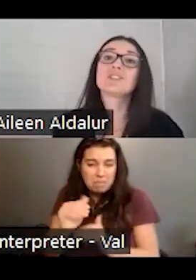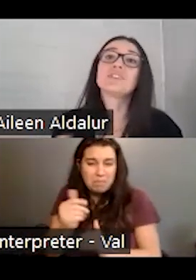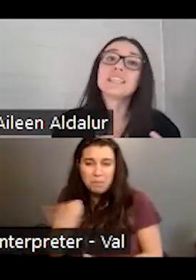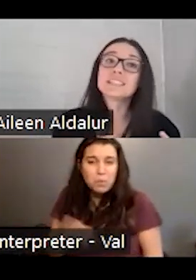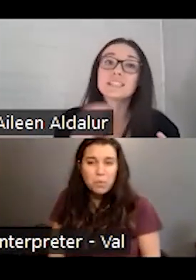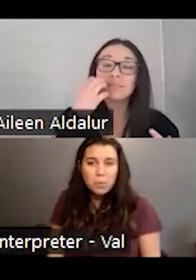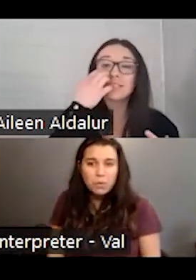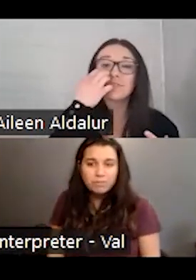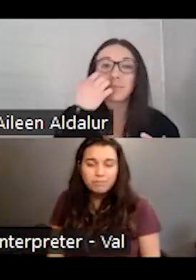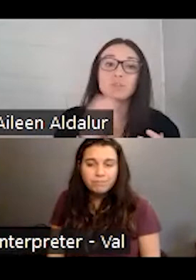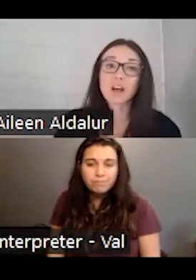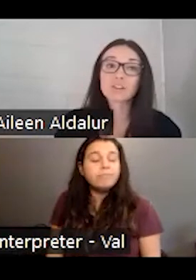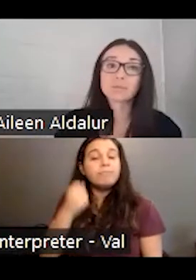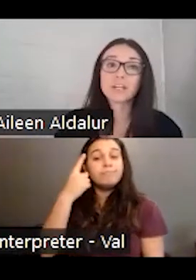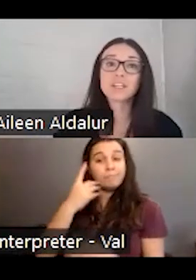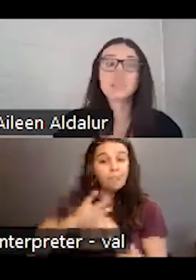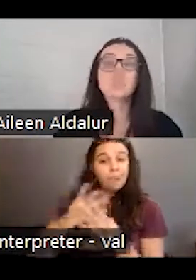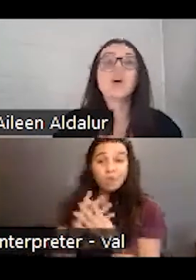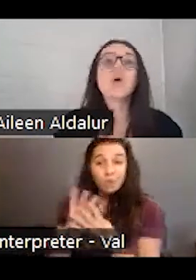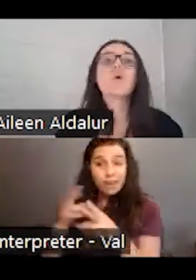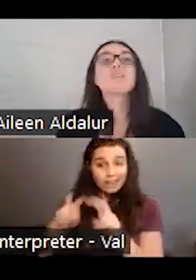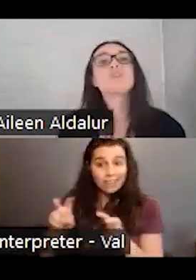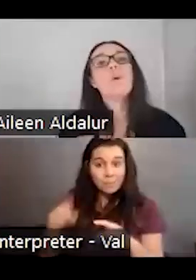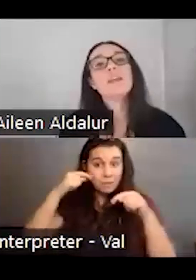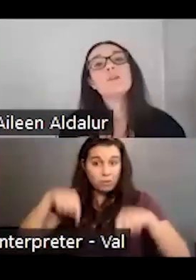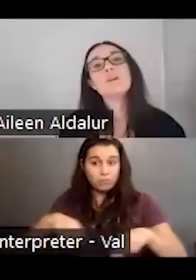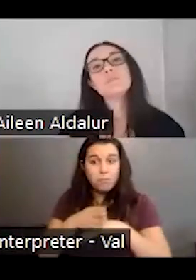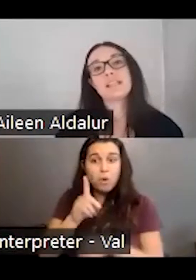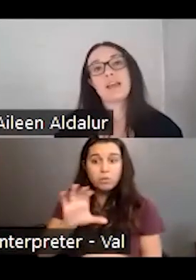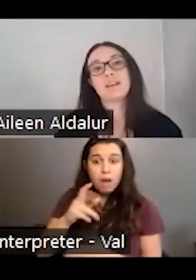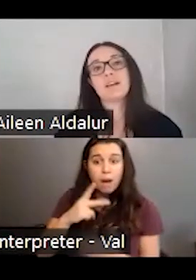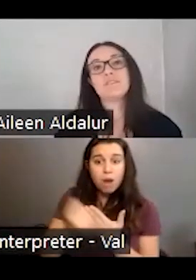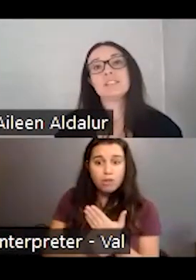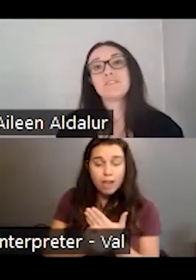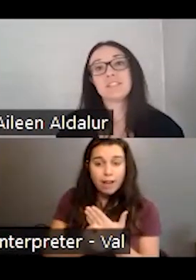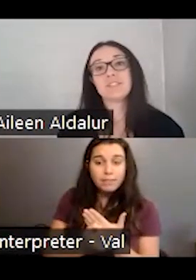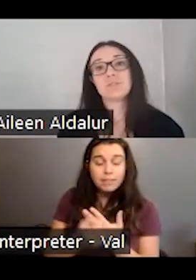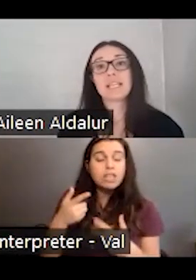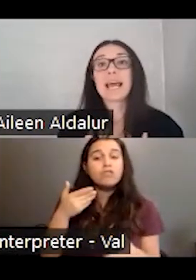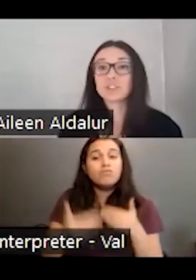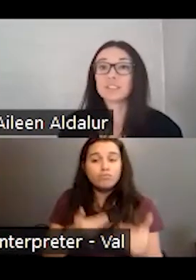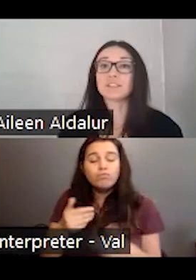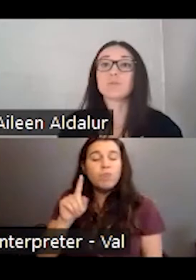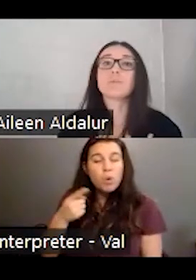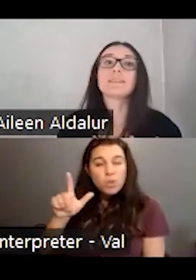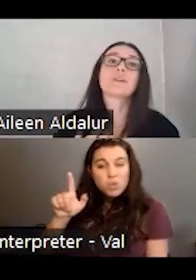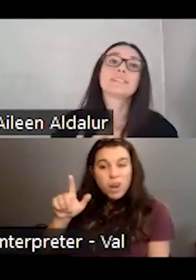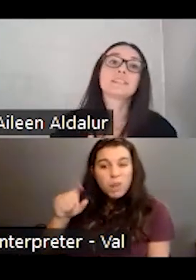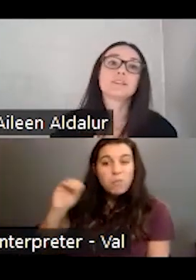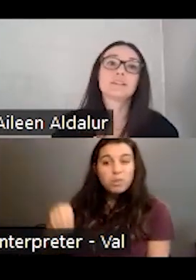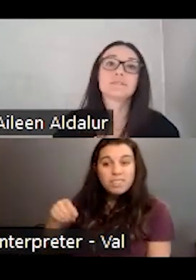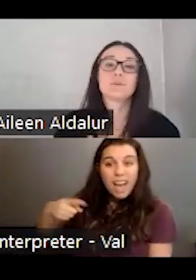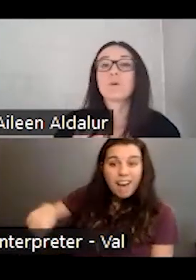during the screening assessments for my postdoctoral project, only 21% of the deaf individuals that I screened who met